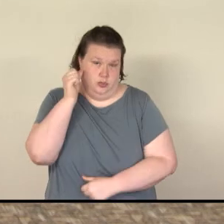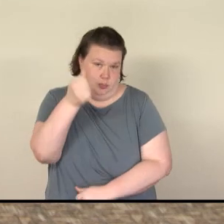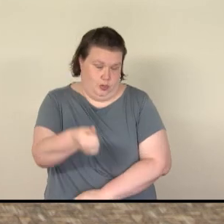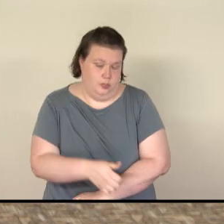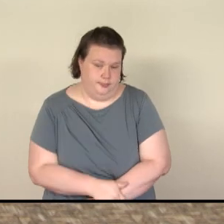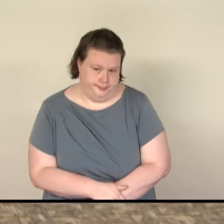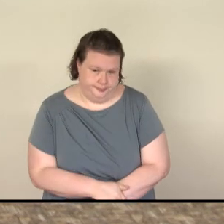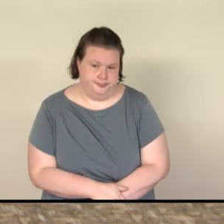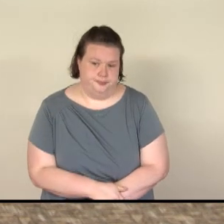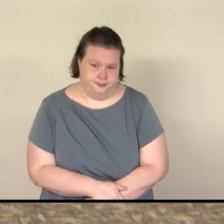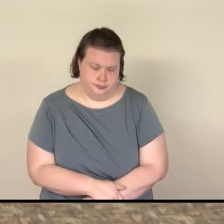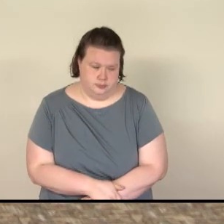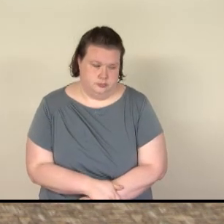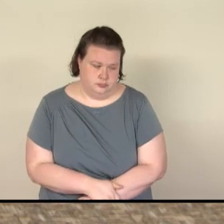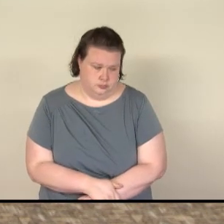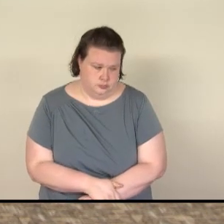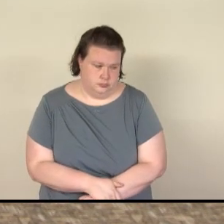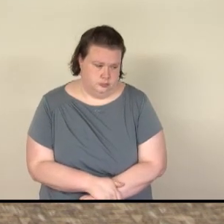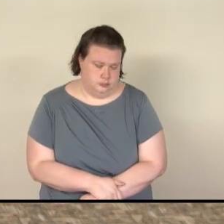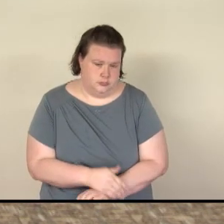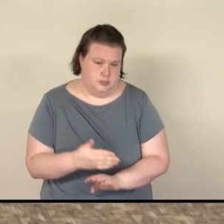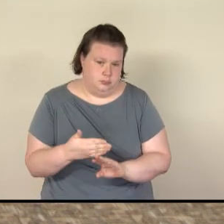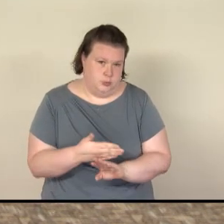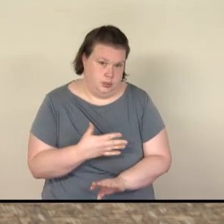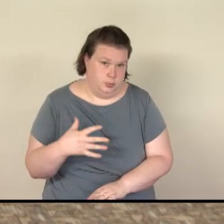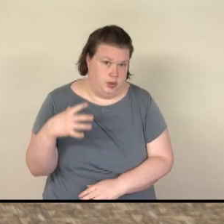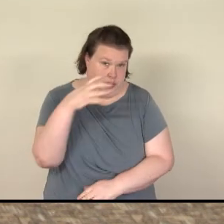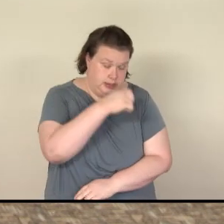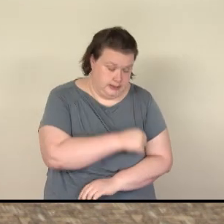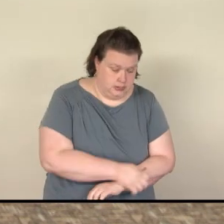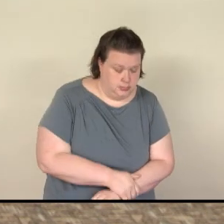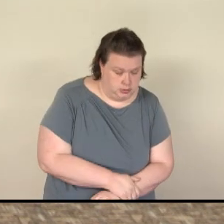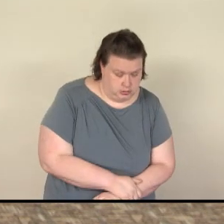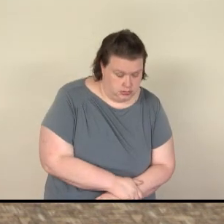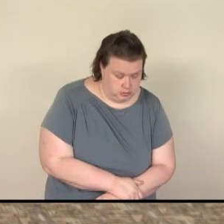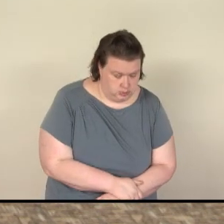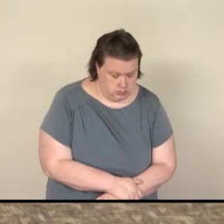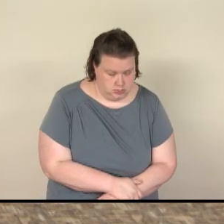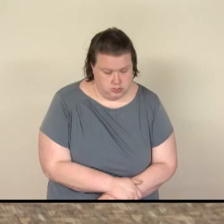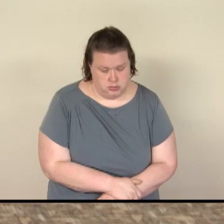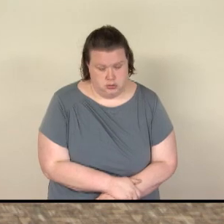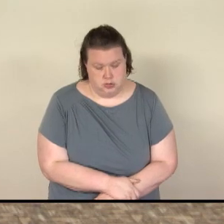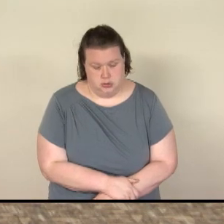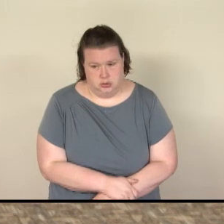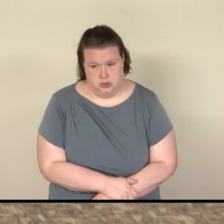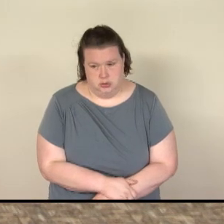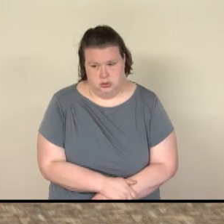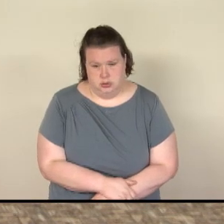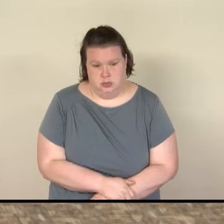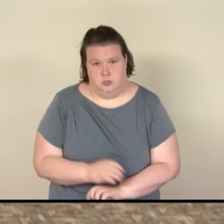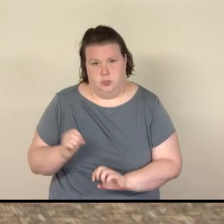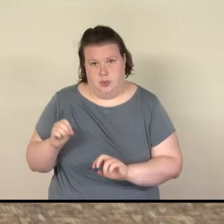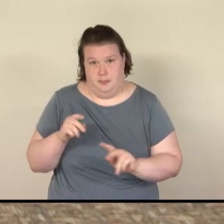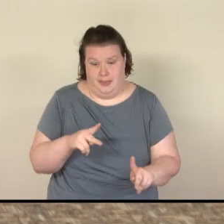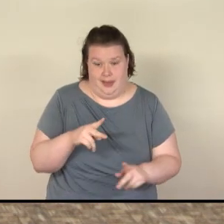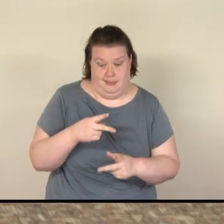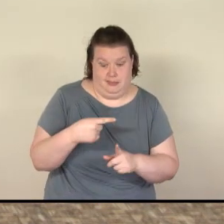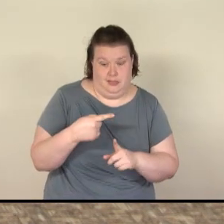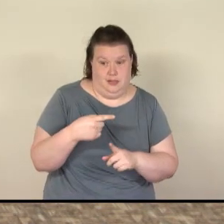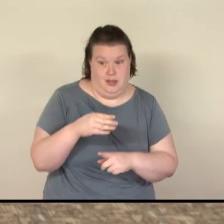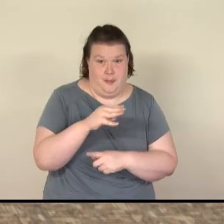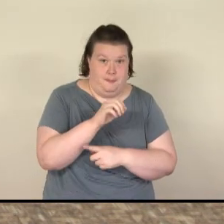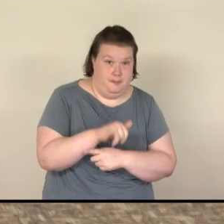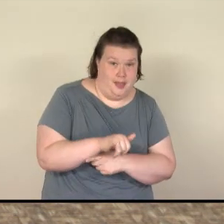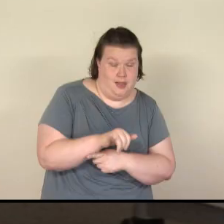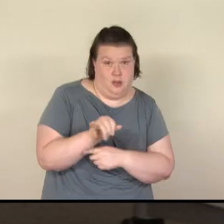Our early preliminary estimates, so we'll be coming back probably in May or